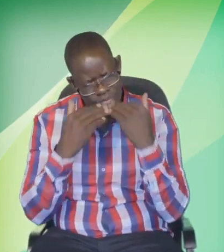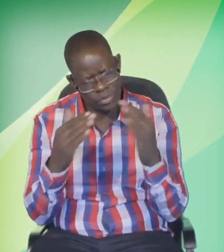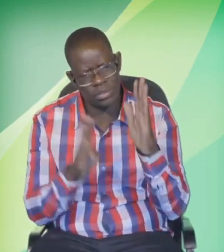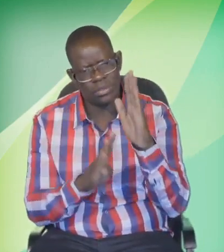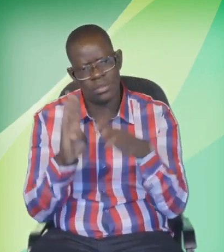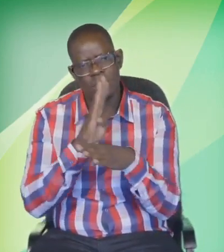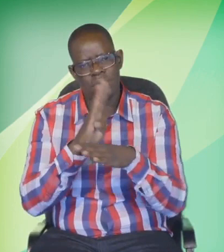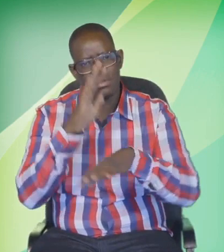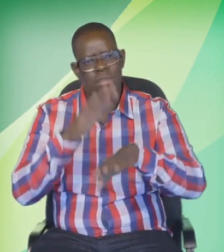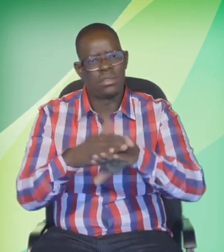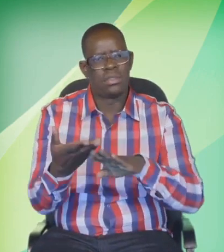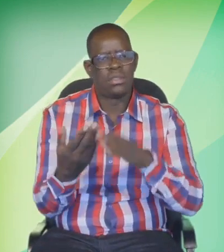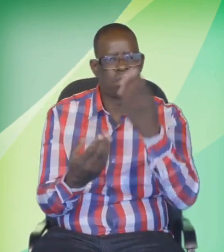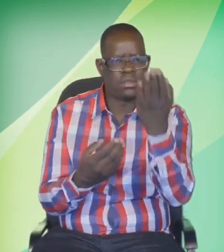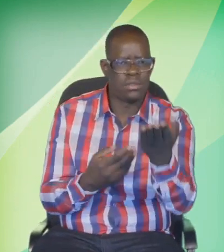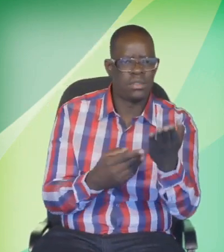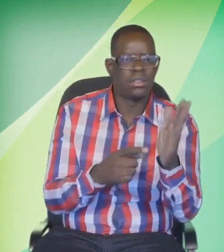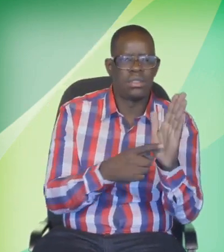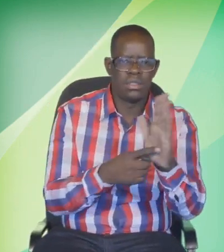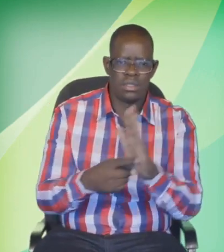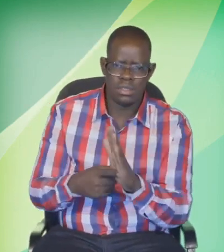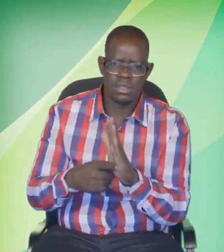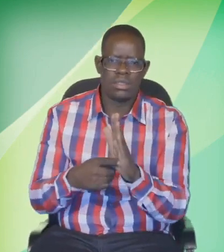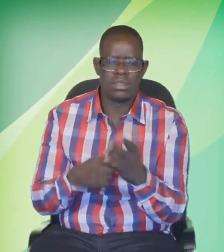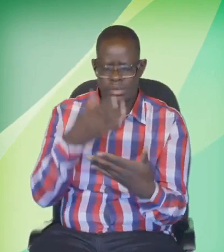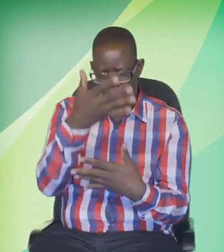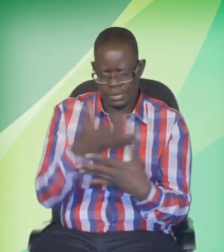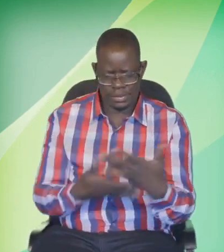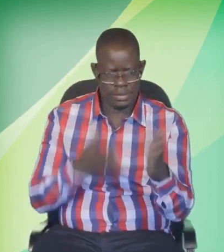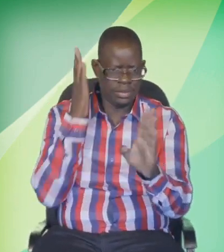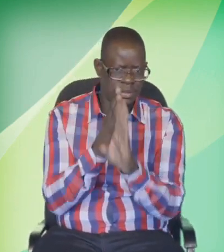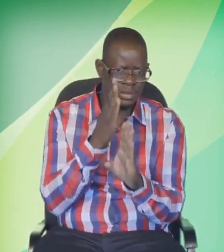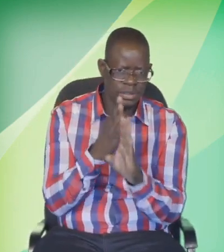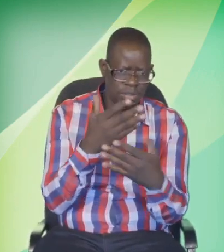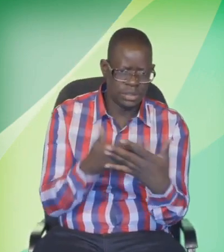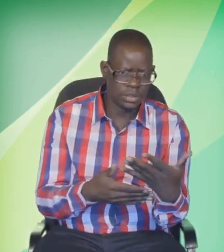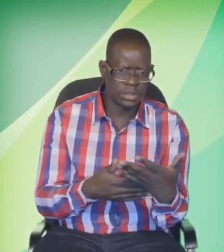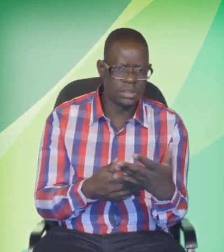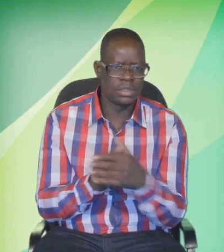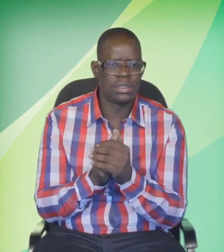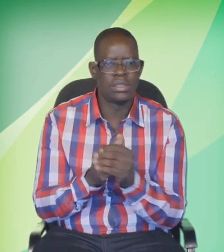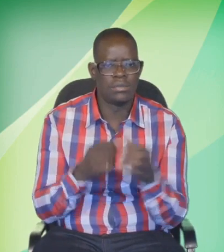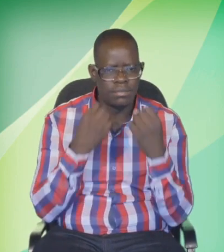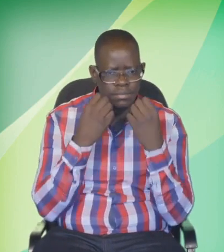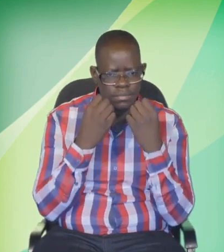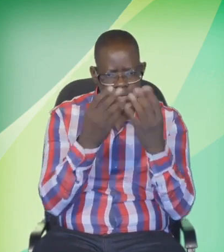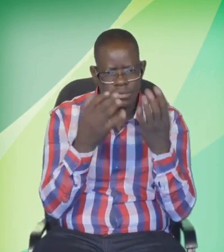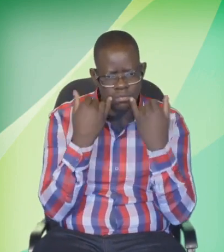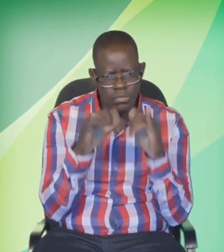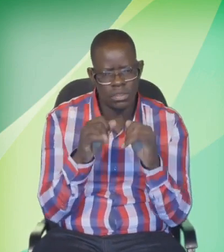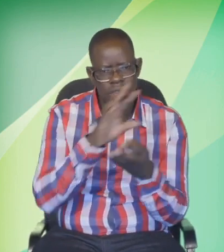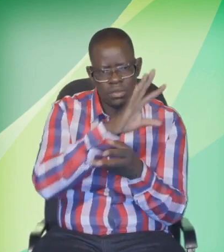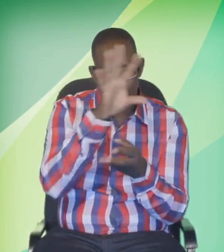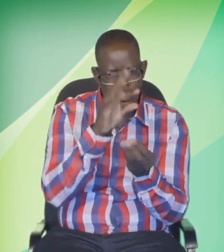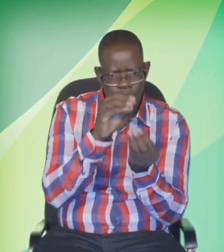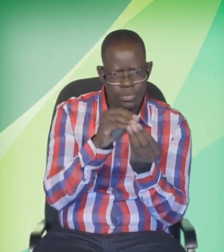For example, they are proof of the arithmetical accuracy of entries in the ledger. They provide immediate totals of